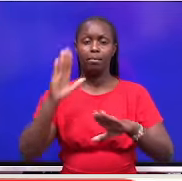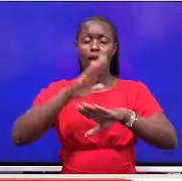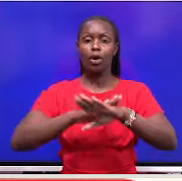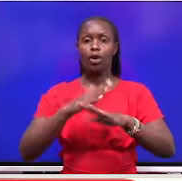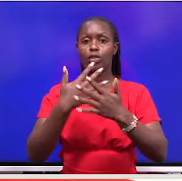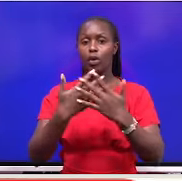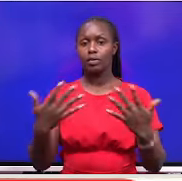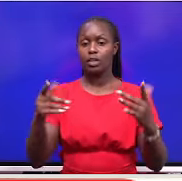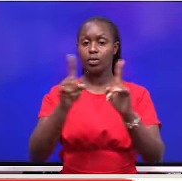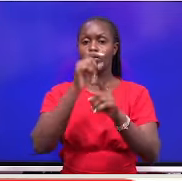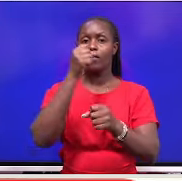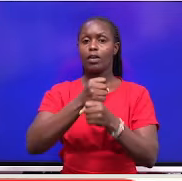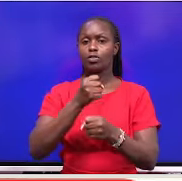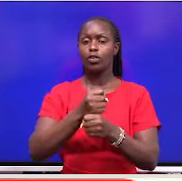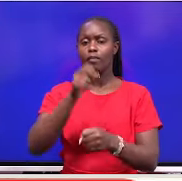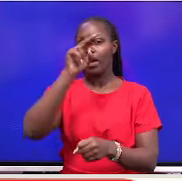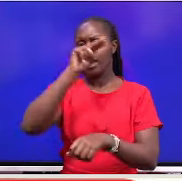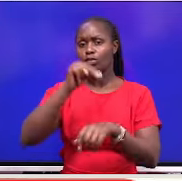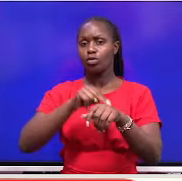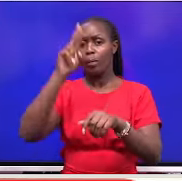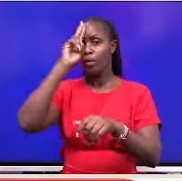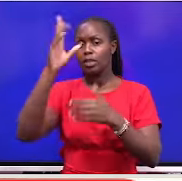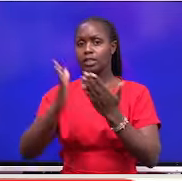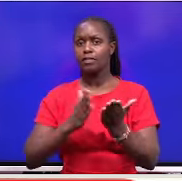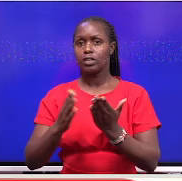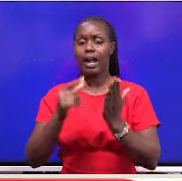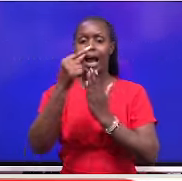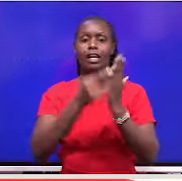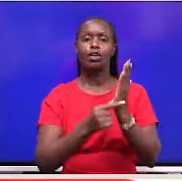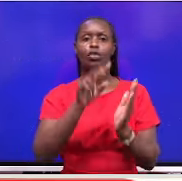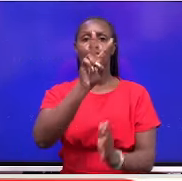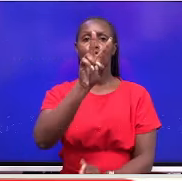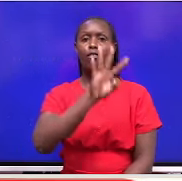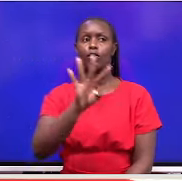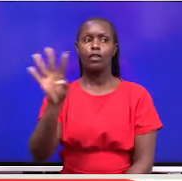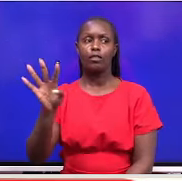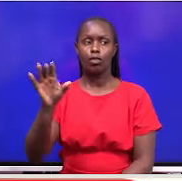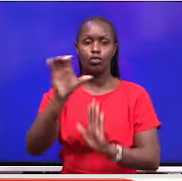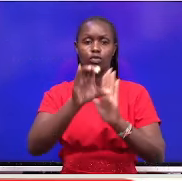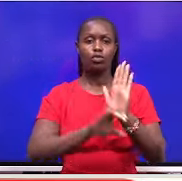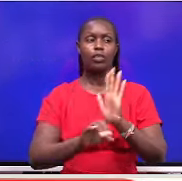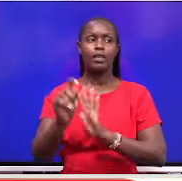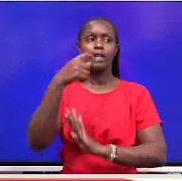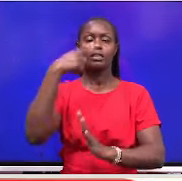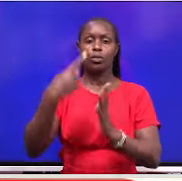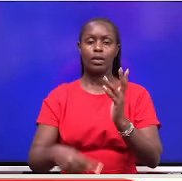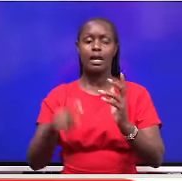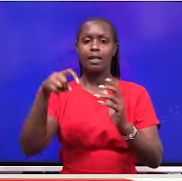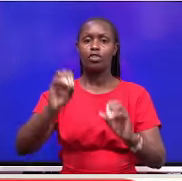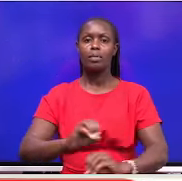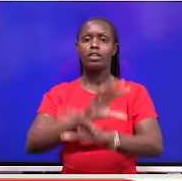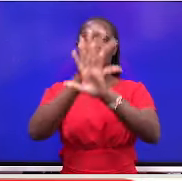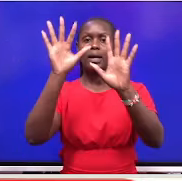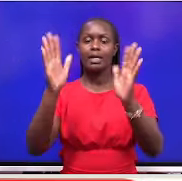and functions of the National Police Service, Article 244 of the Constitution of Kenya requires the officers to be transparent and